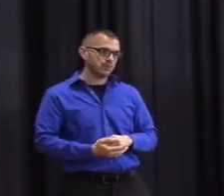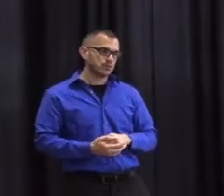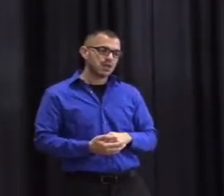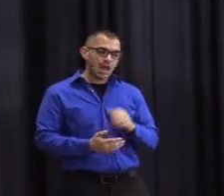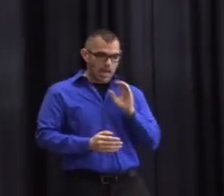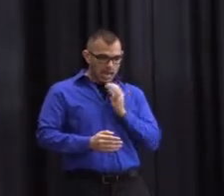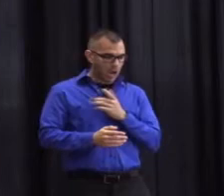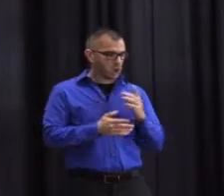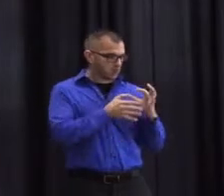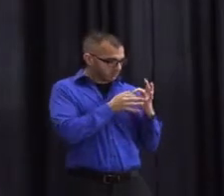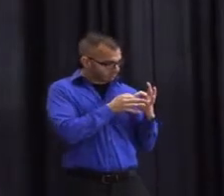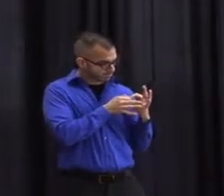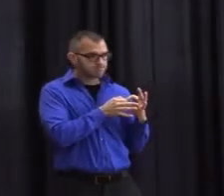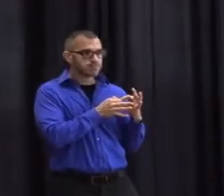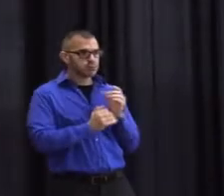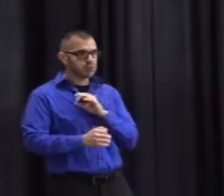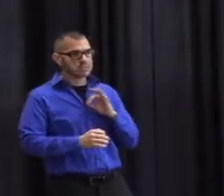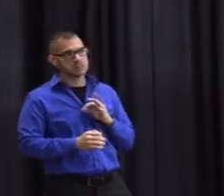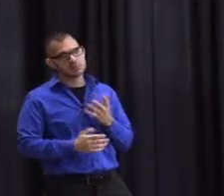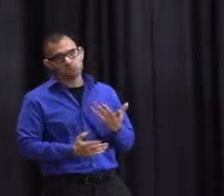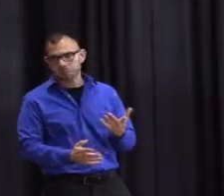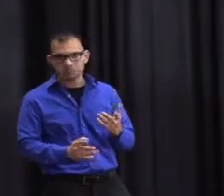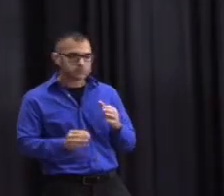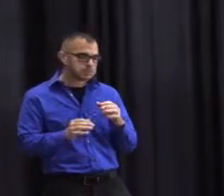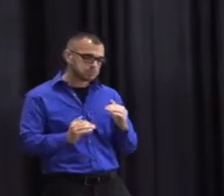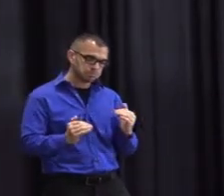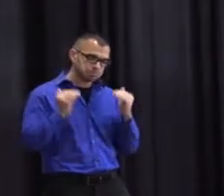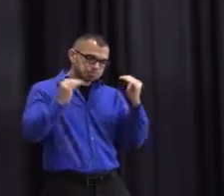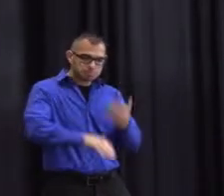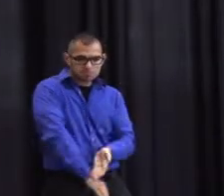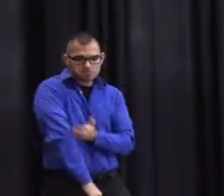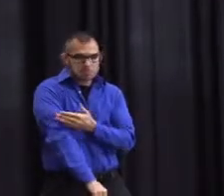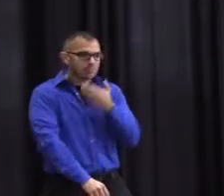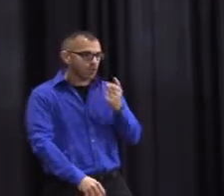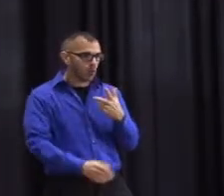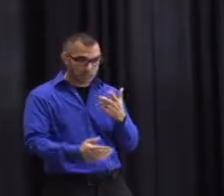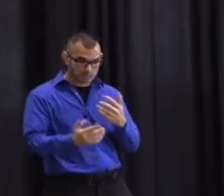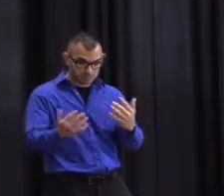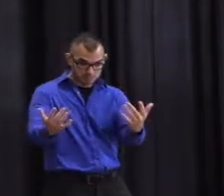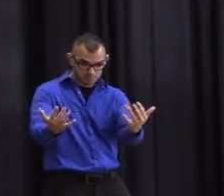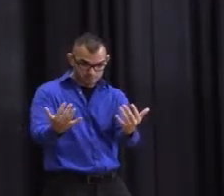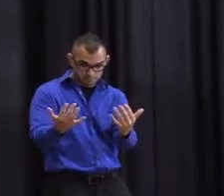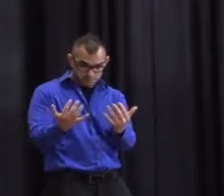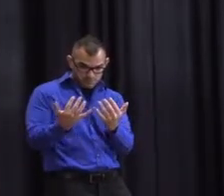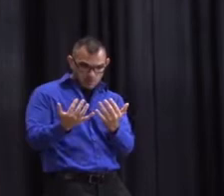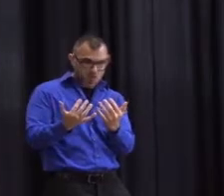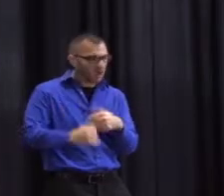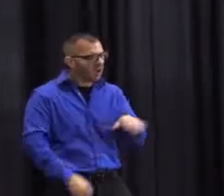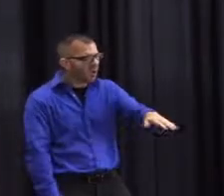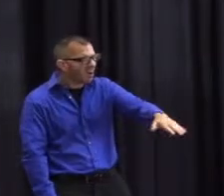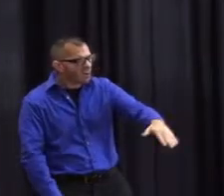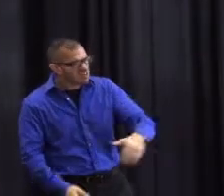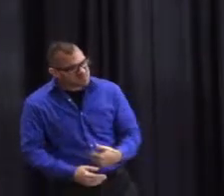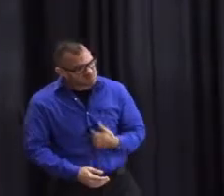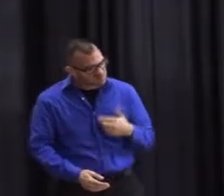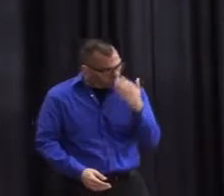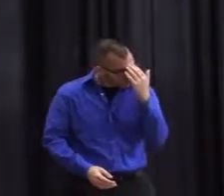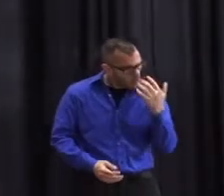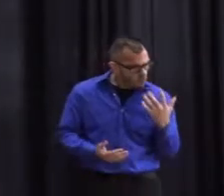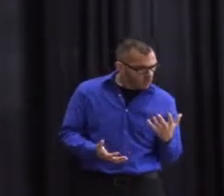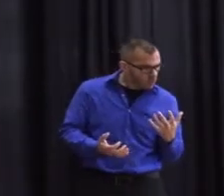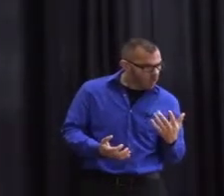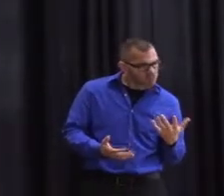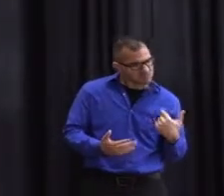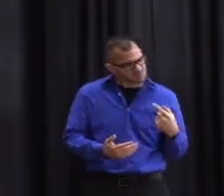And our relationship with the faculty is so much better because they now come to us to say, hey, I really want